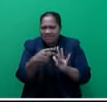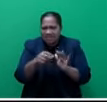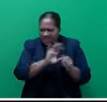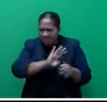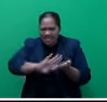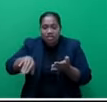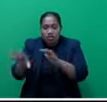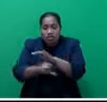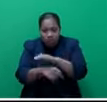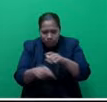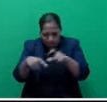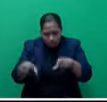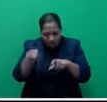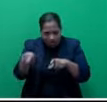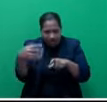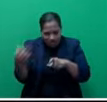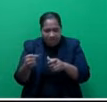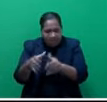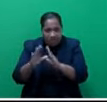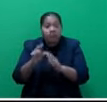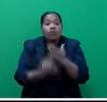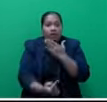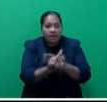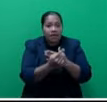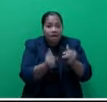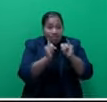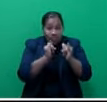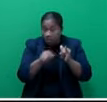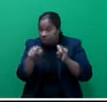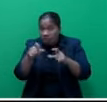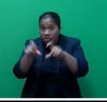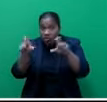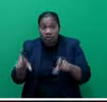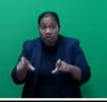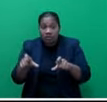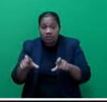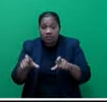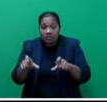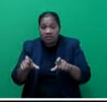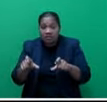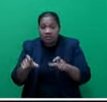Now, what happened was this. The judges that were on those courts, they were indicted for corruption.